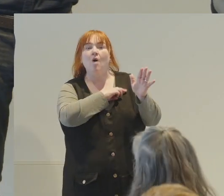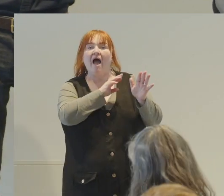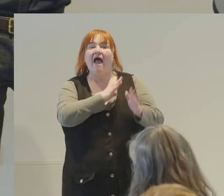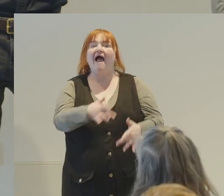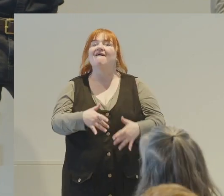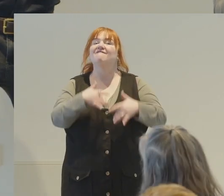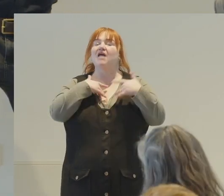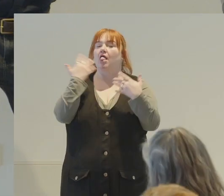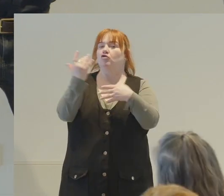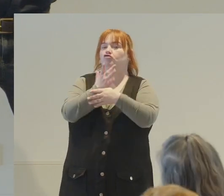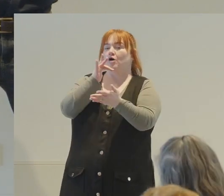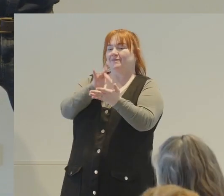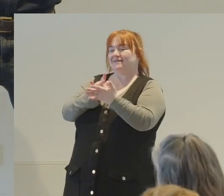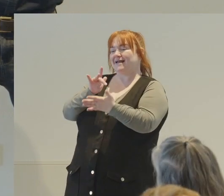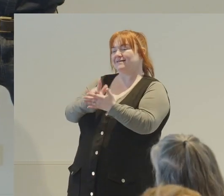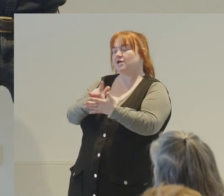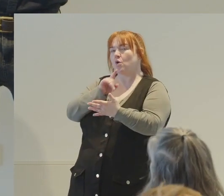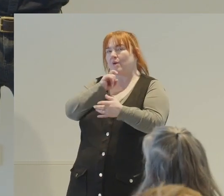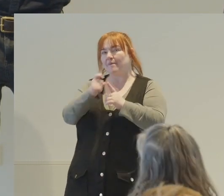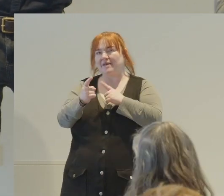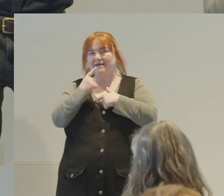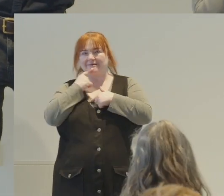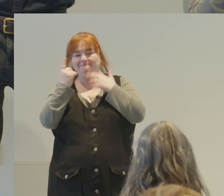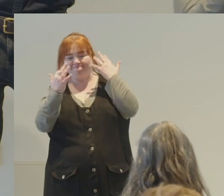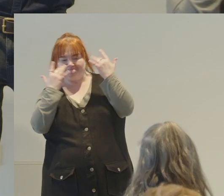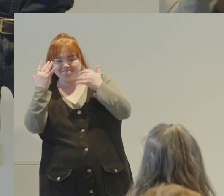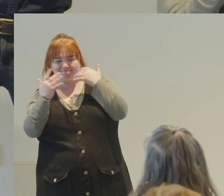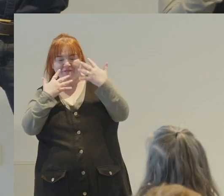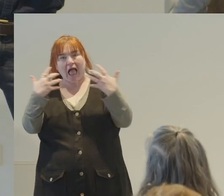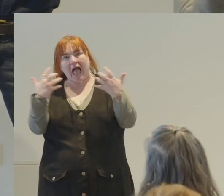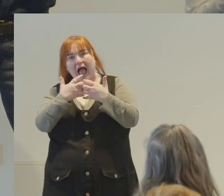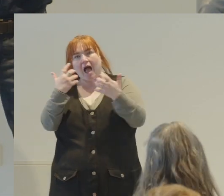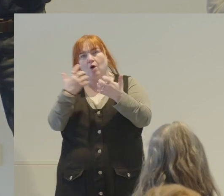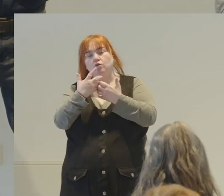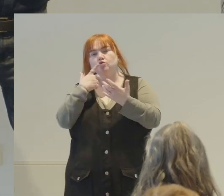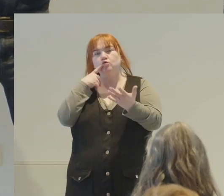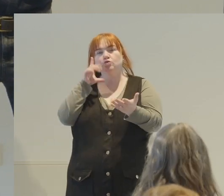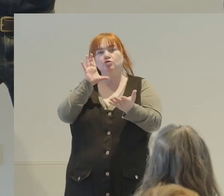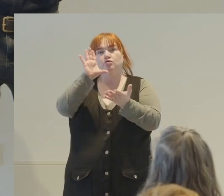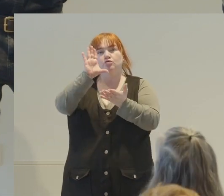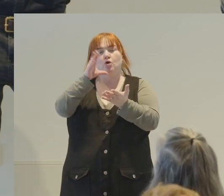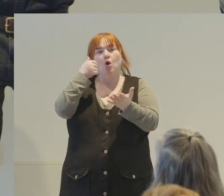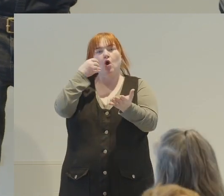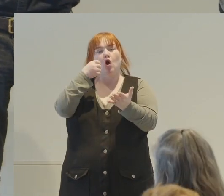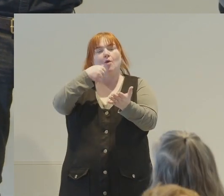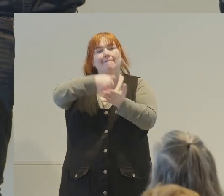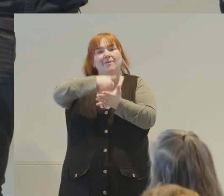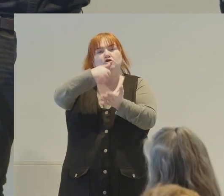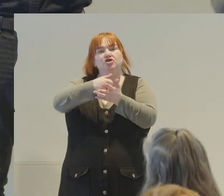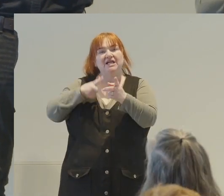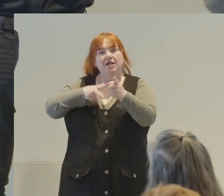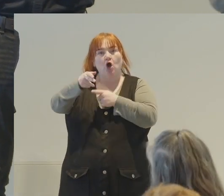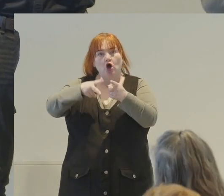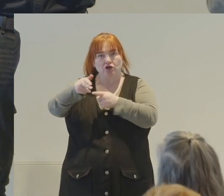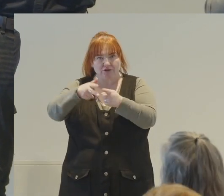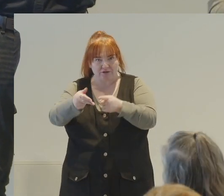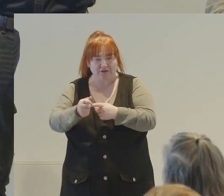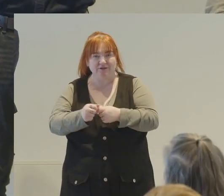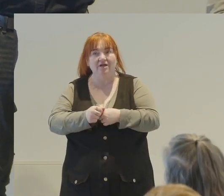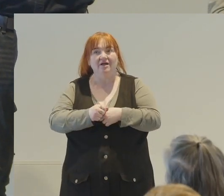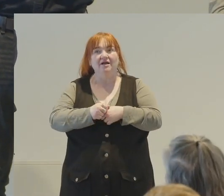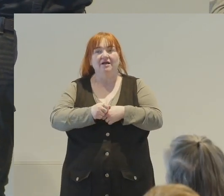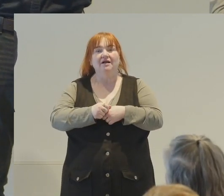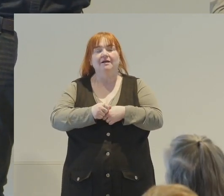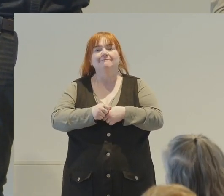measures. Job centres will be looking at cost-cutting measures. I'm even finding in the last year, we have to say, get